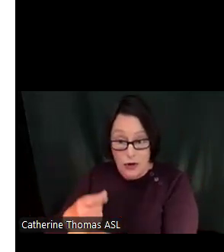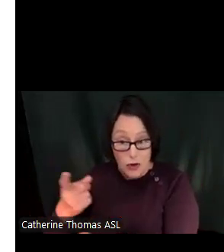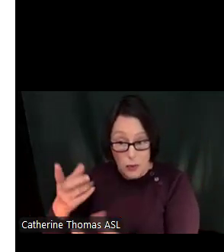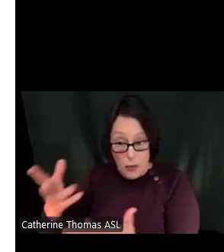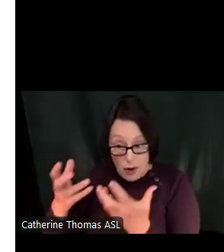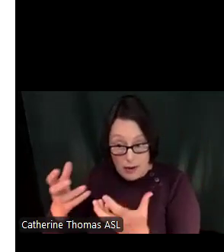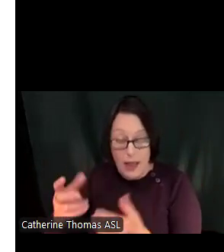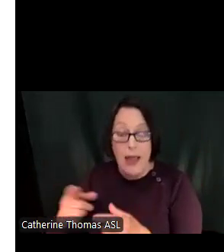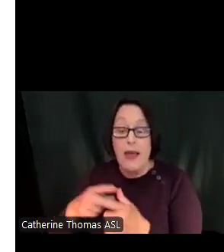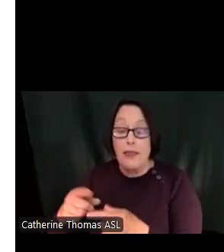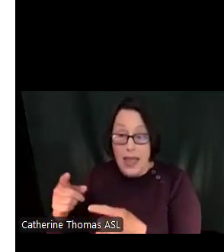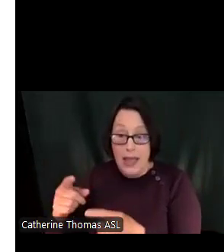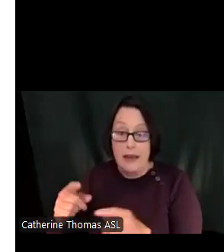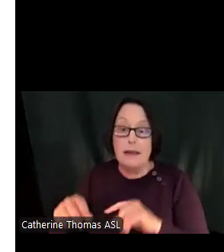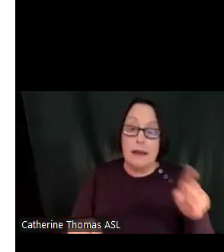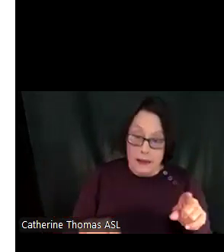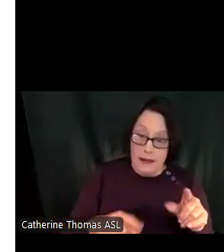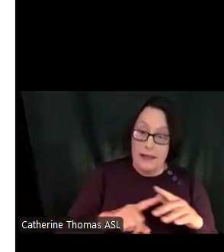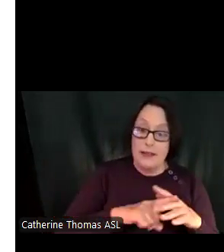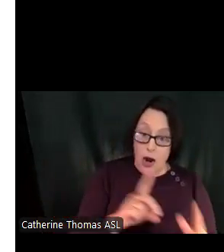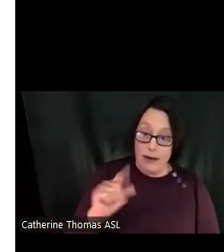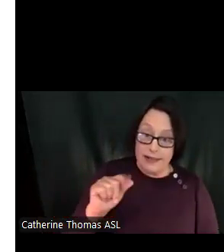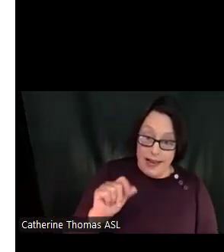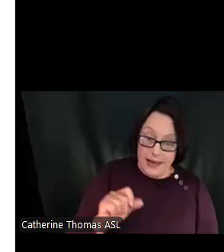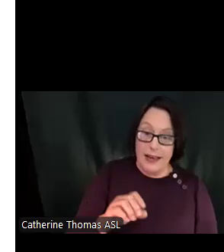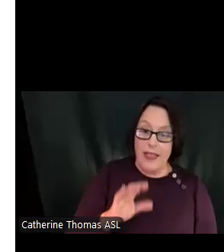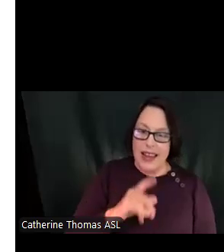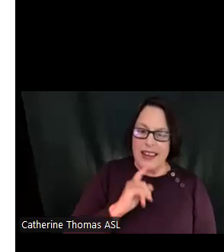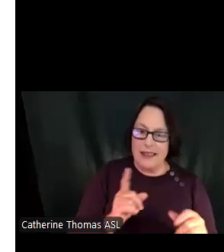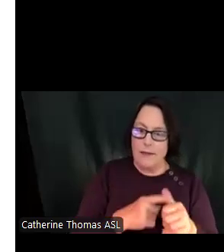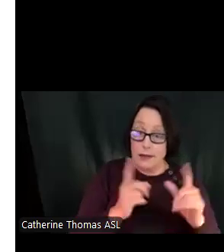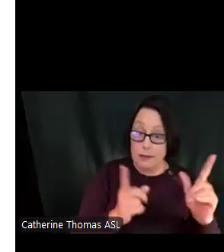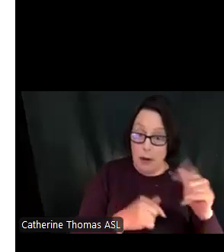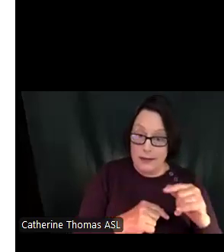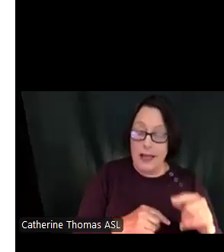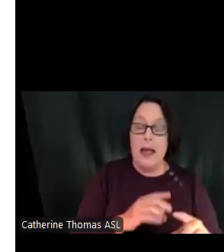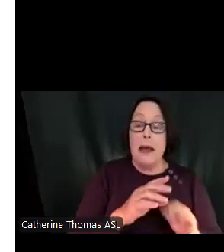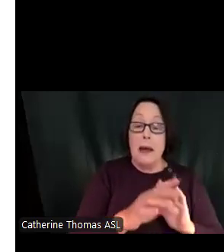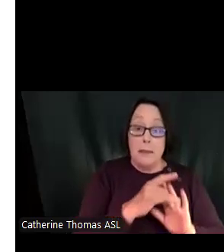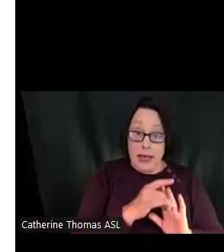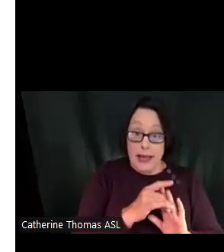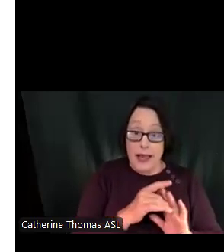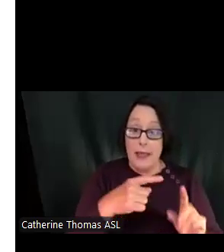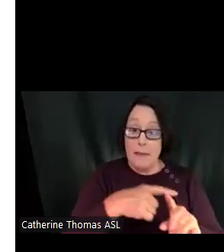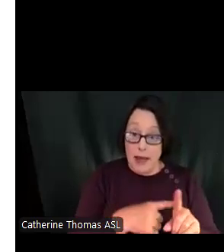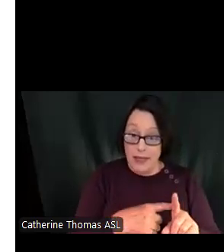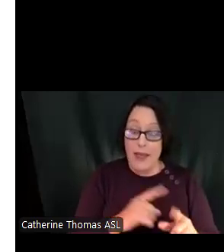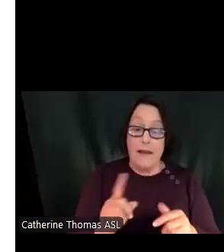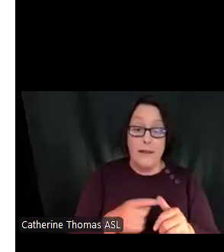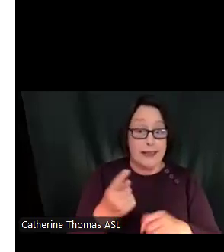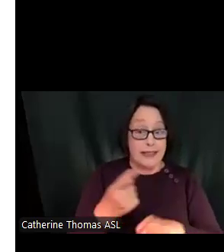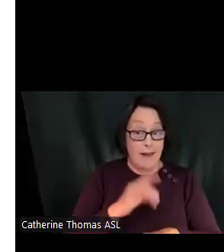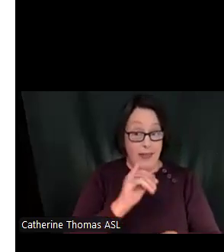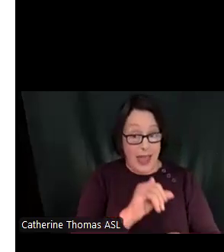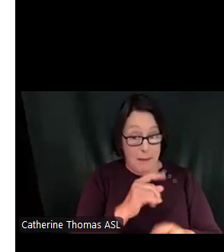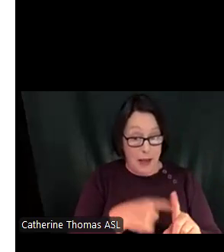then move to the start date, which is the first box, select the month, the first day of the month, and the year desired